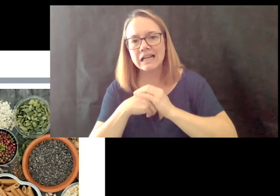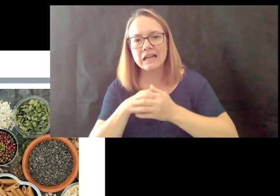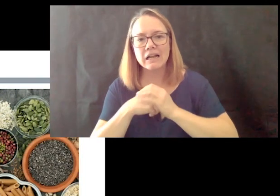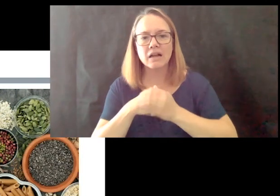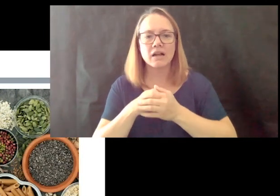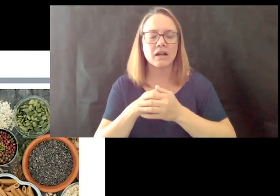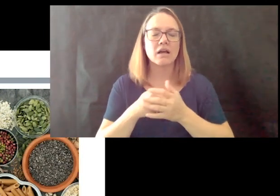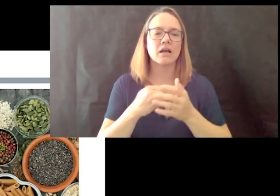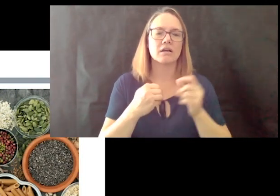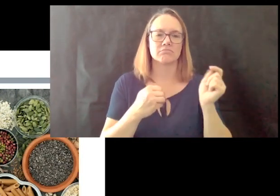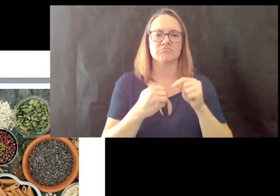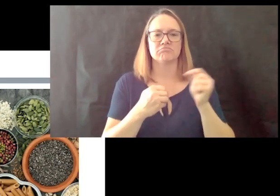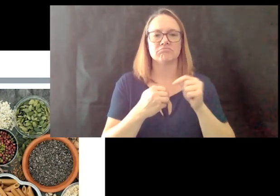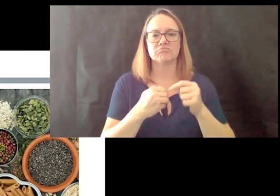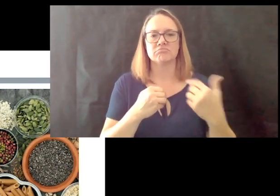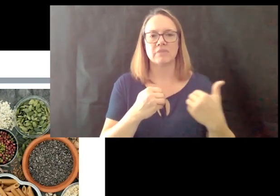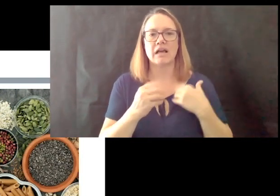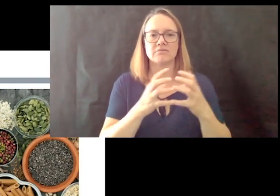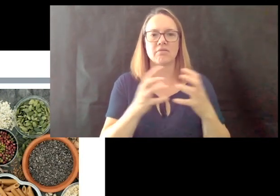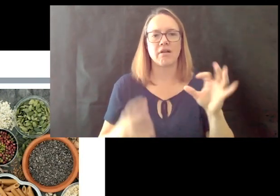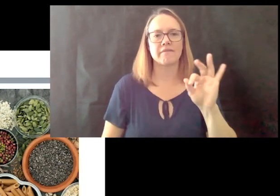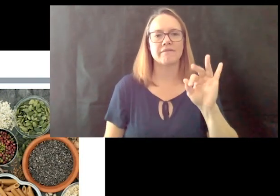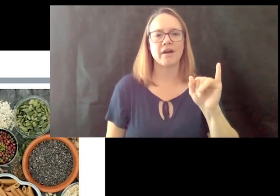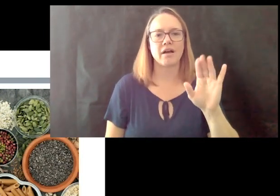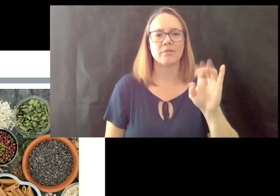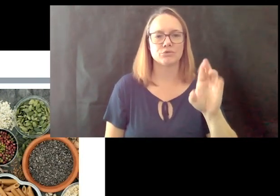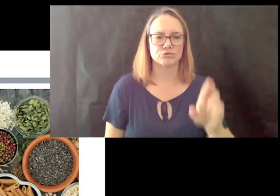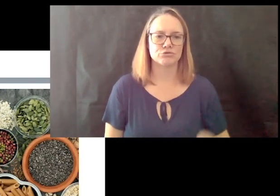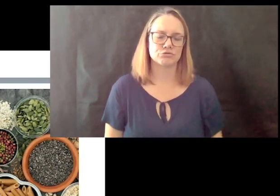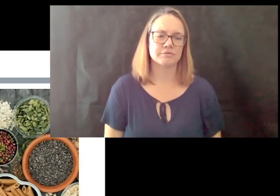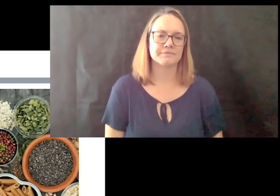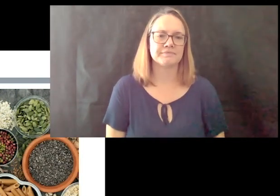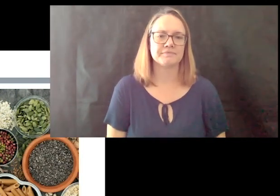cell structures of the fruit itself.